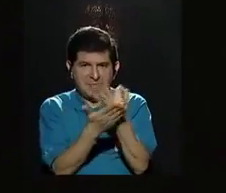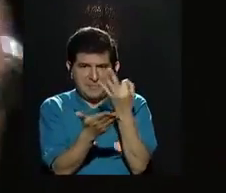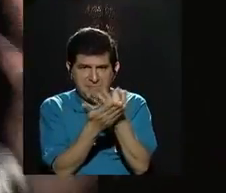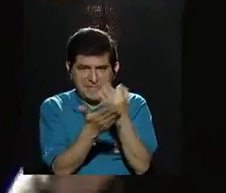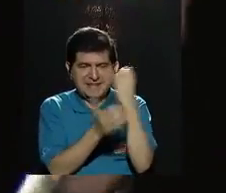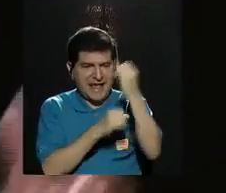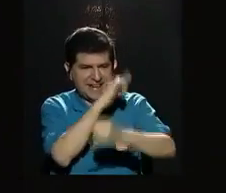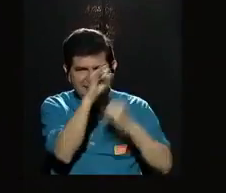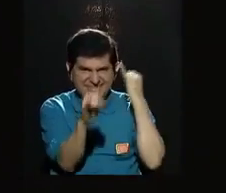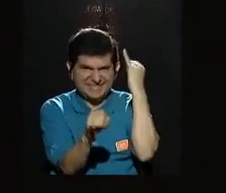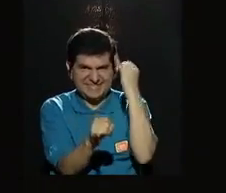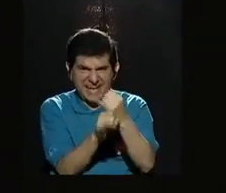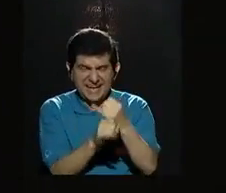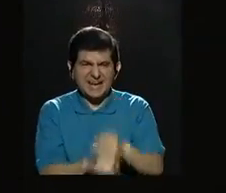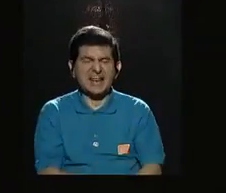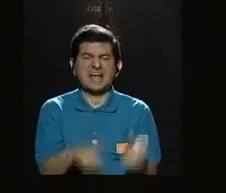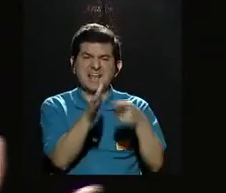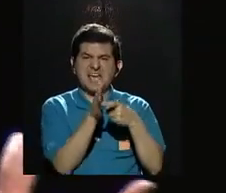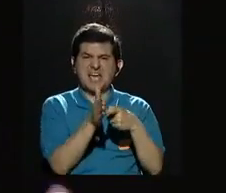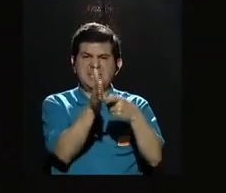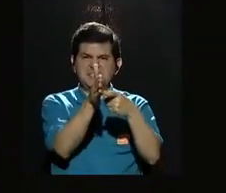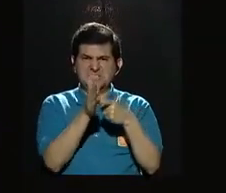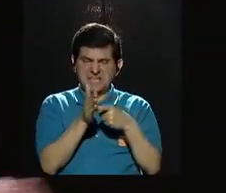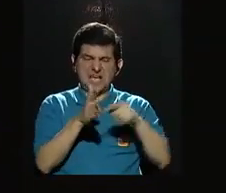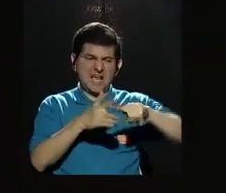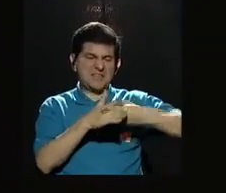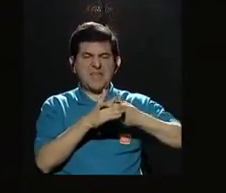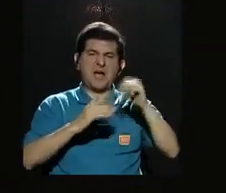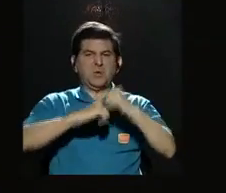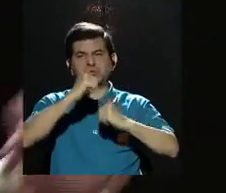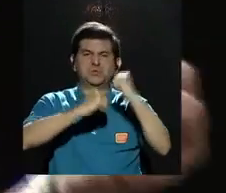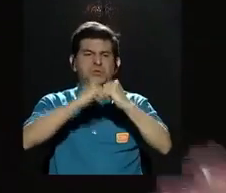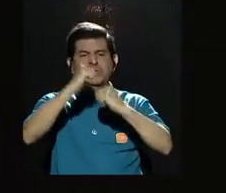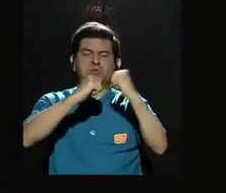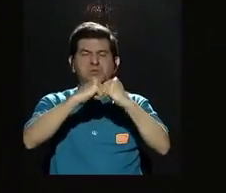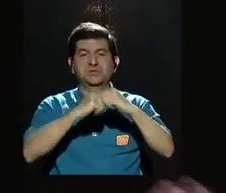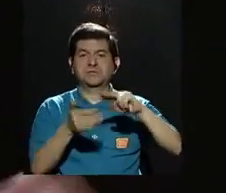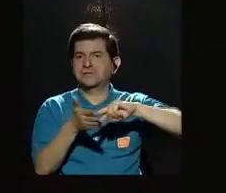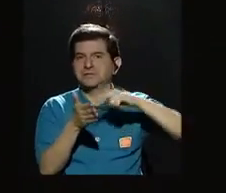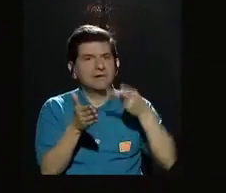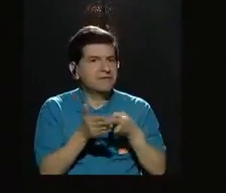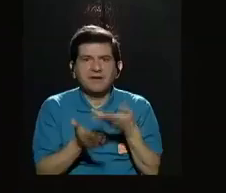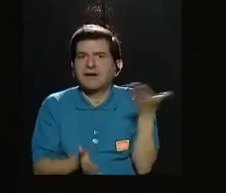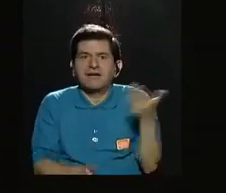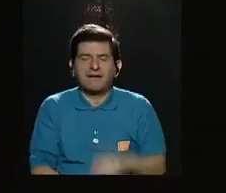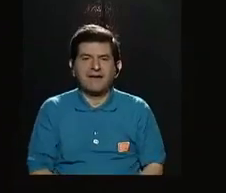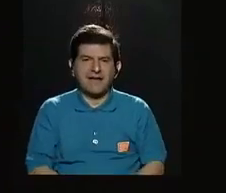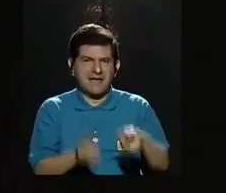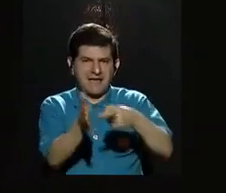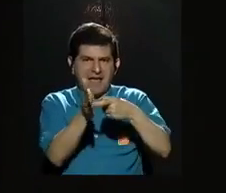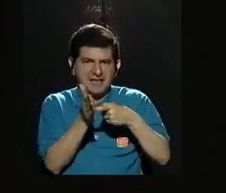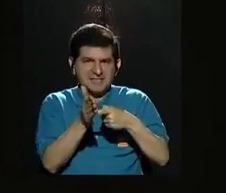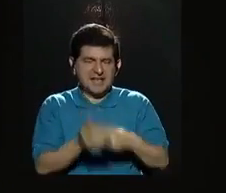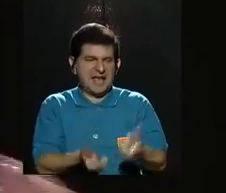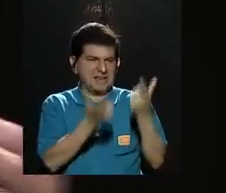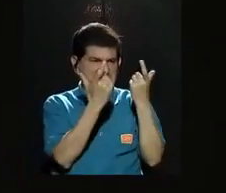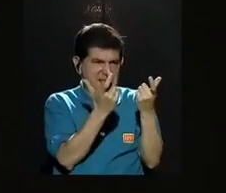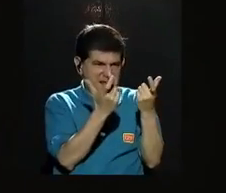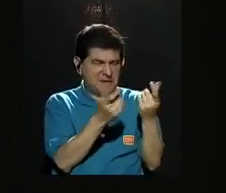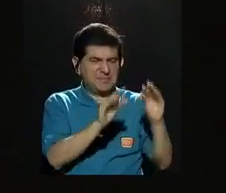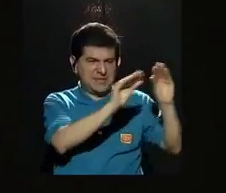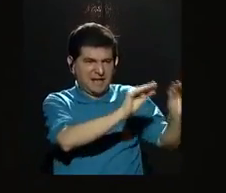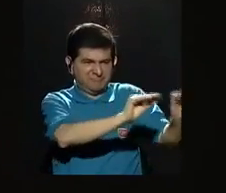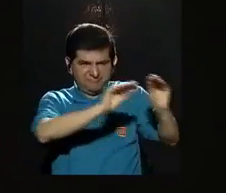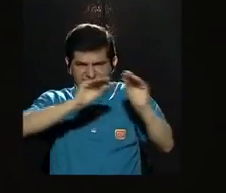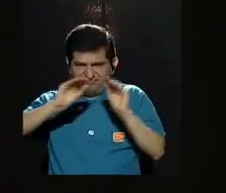for structural adjustment, that is to say, demands to move capital away from